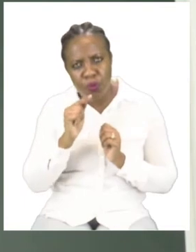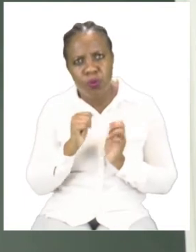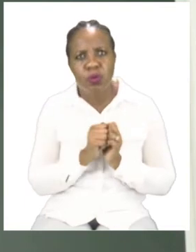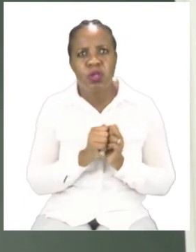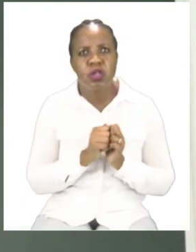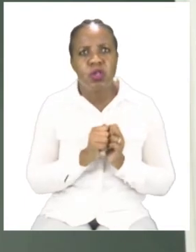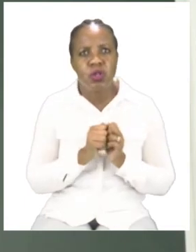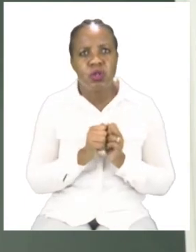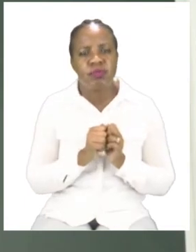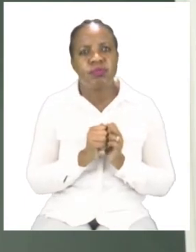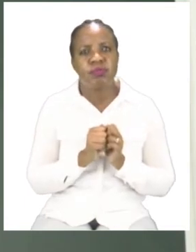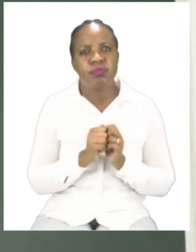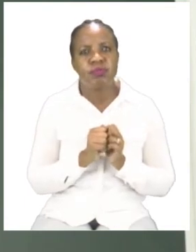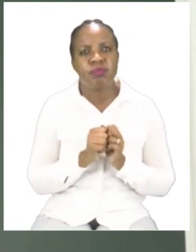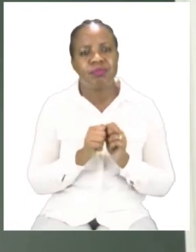circles.